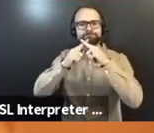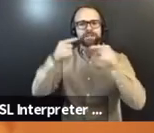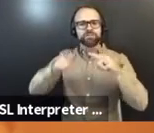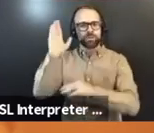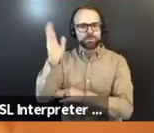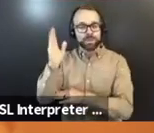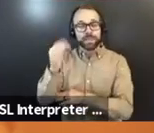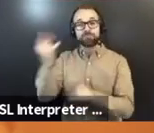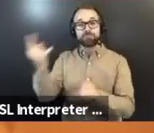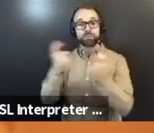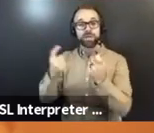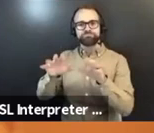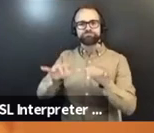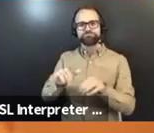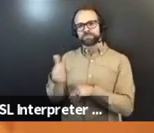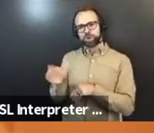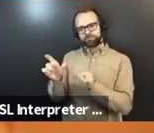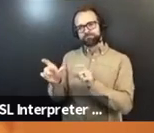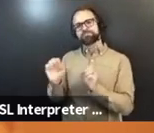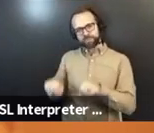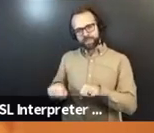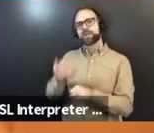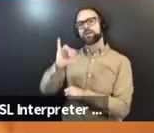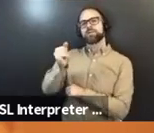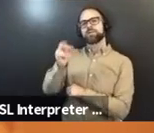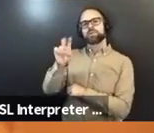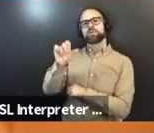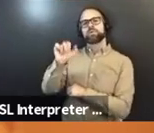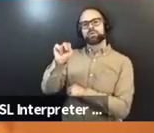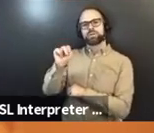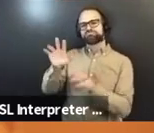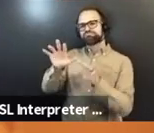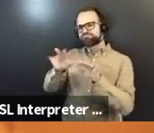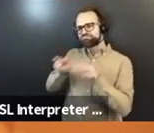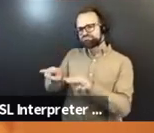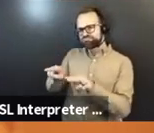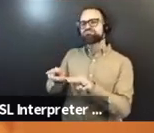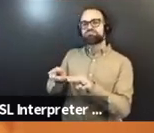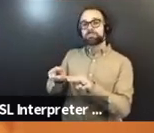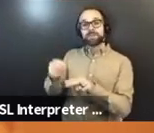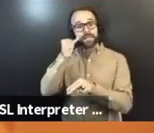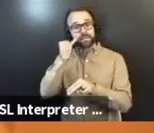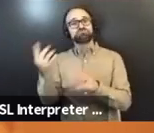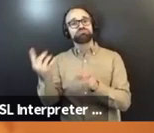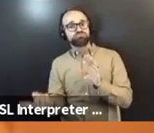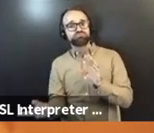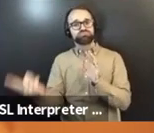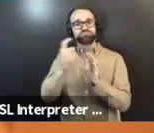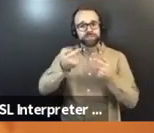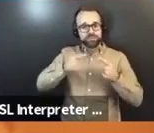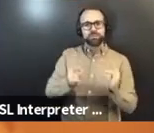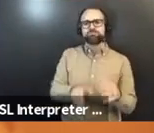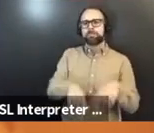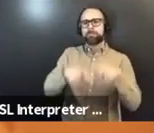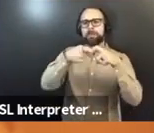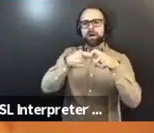box below, and Jordan will be monitoring the conversation. She'll pose your questions to Bhavik either throughout the presentation when we have a pause or at